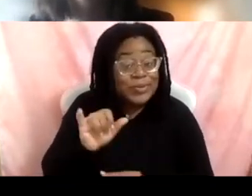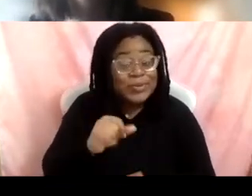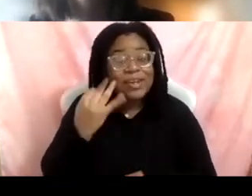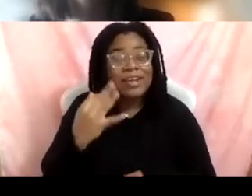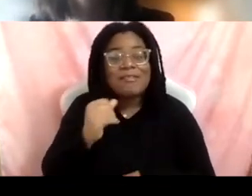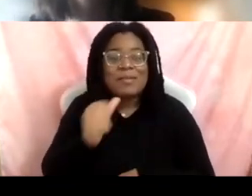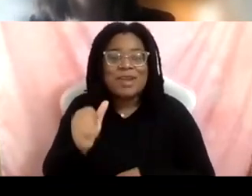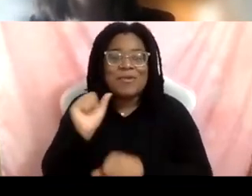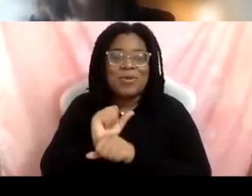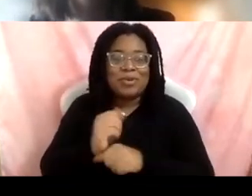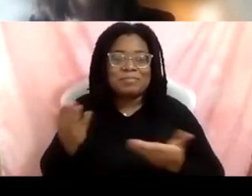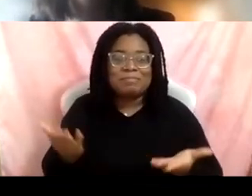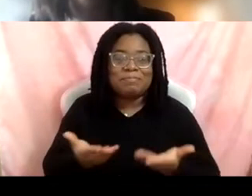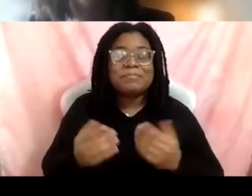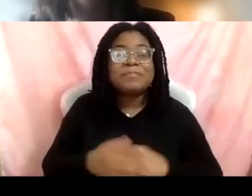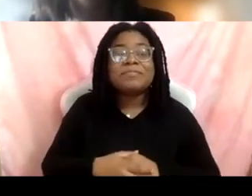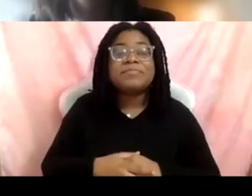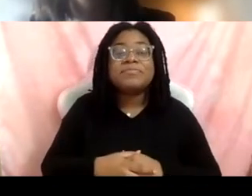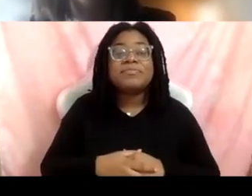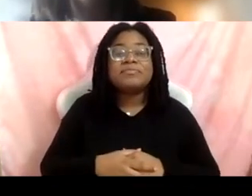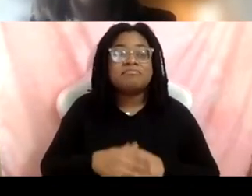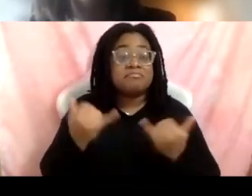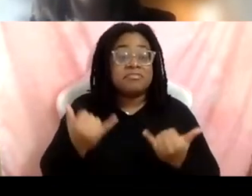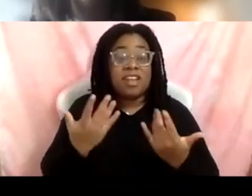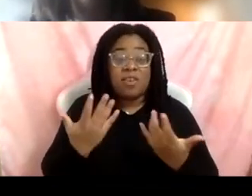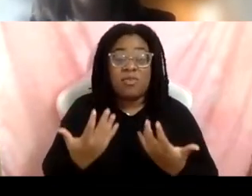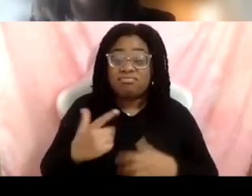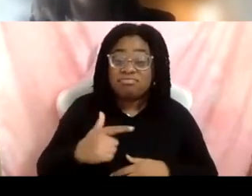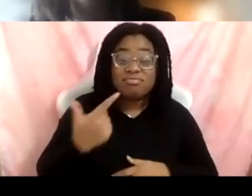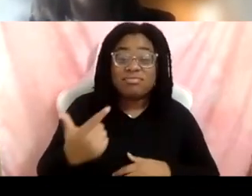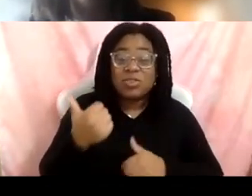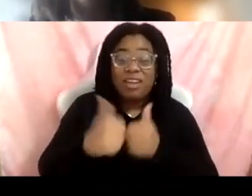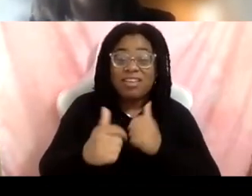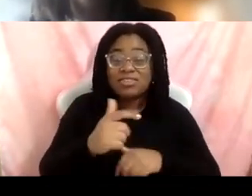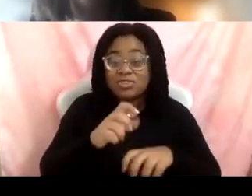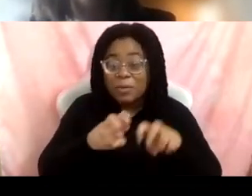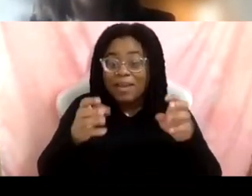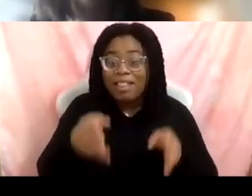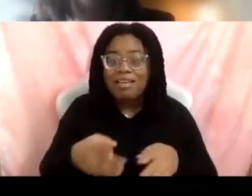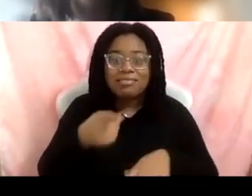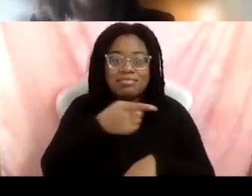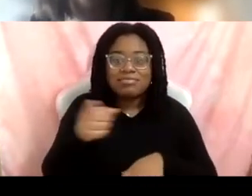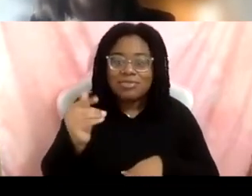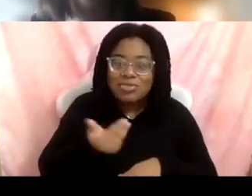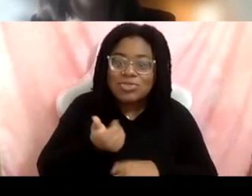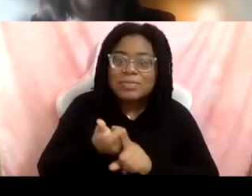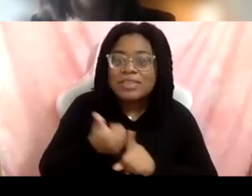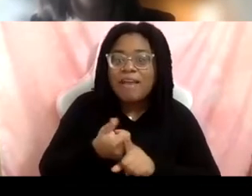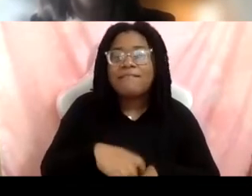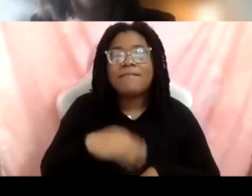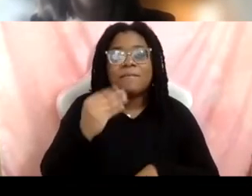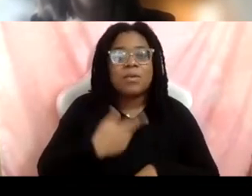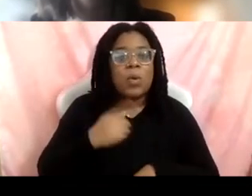work with RespectAbility. And now I'd love to kick things over to each of our panelists to introduce themselves, tell us where you went to